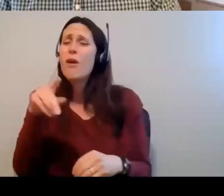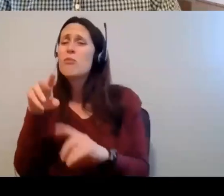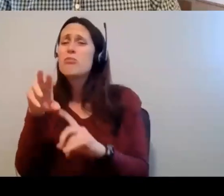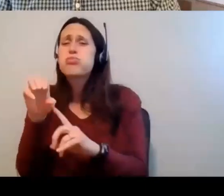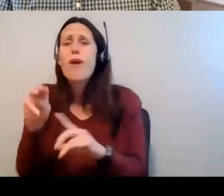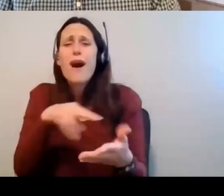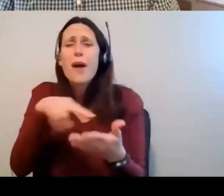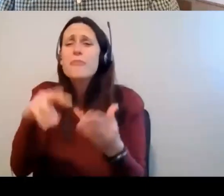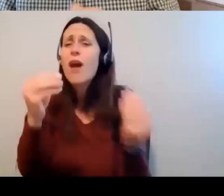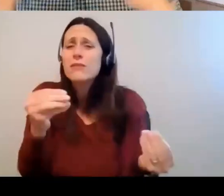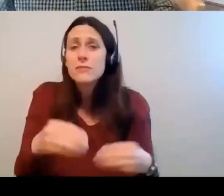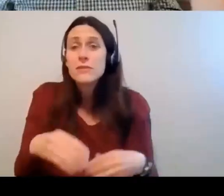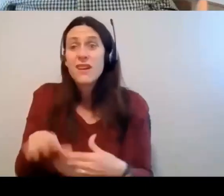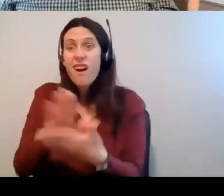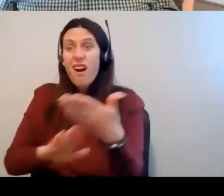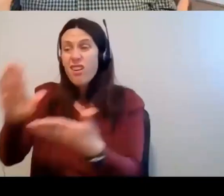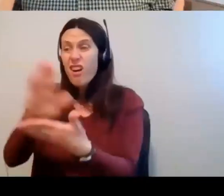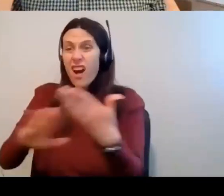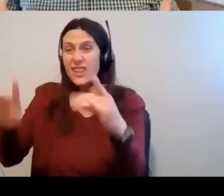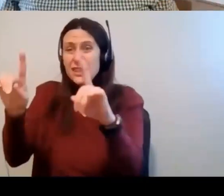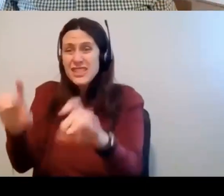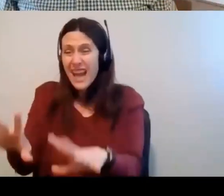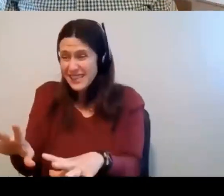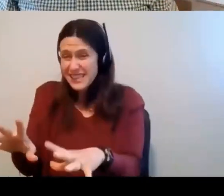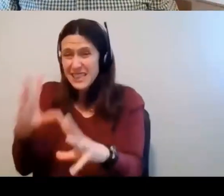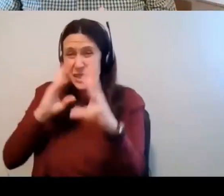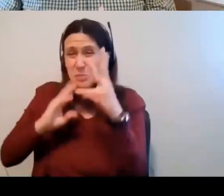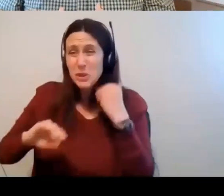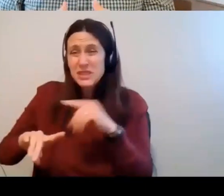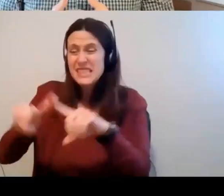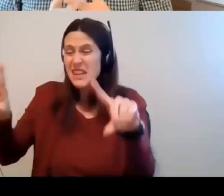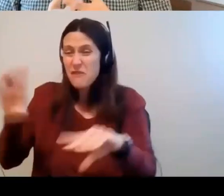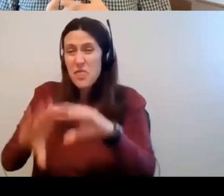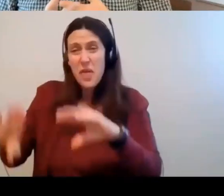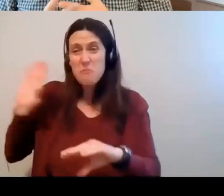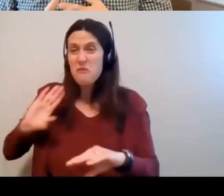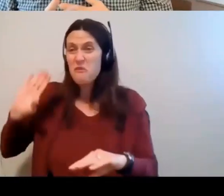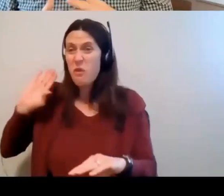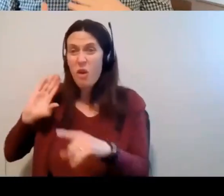taking college tests in completely different ways than I've ever been expected to do.